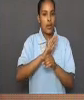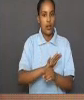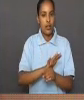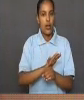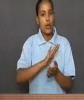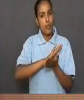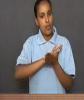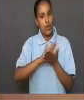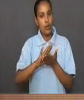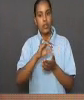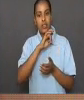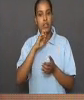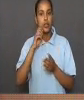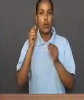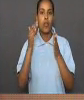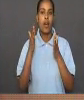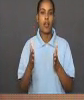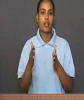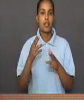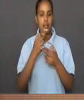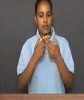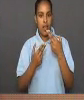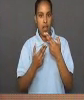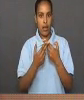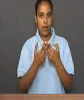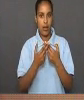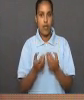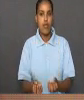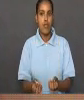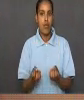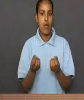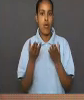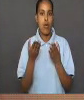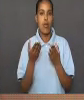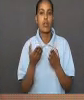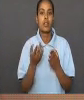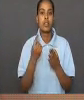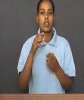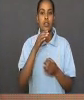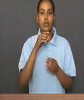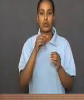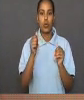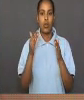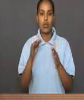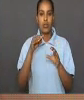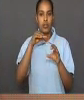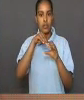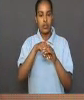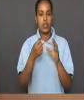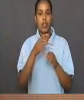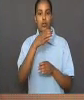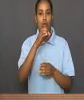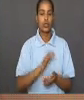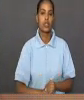the pure solvent times the mole fraction of the solvent in the